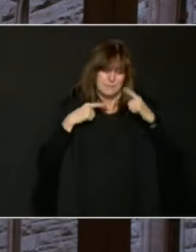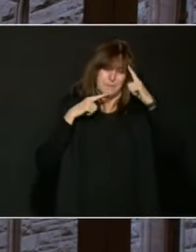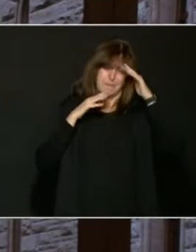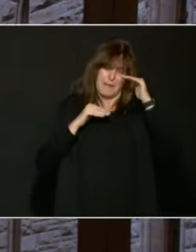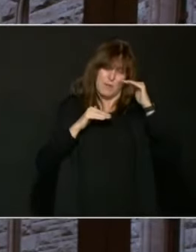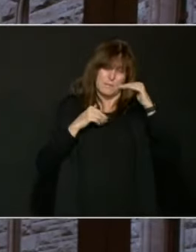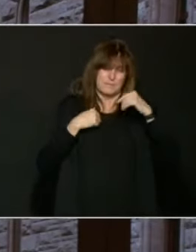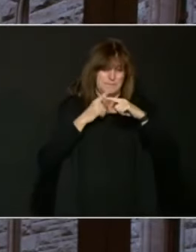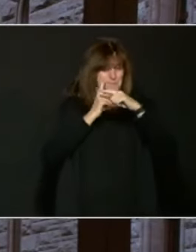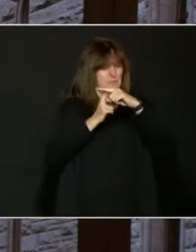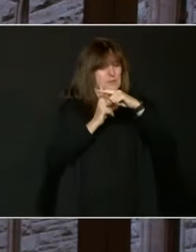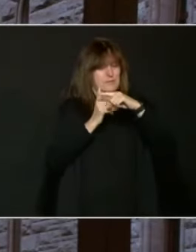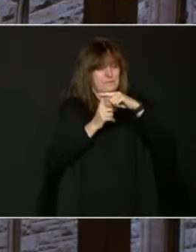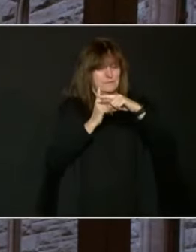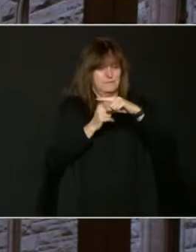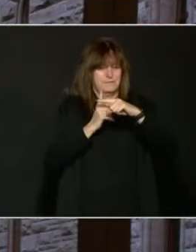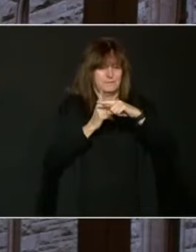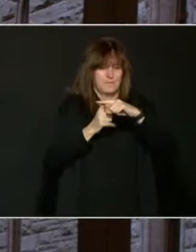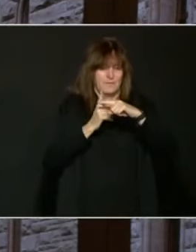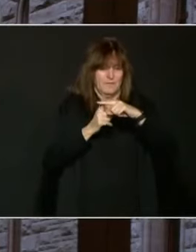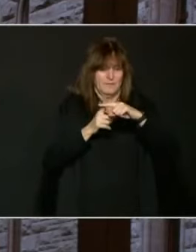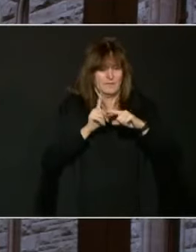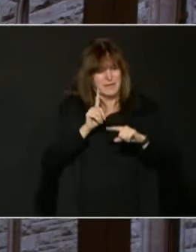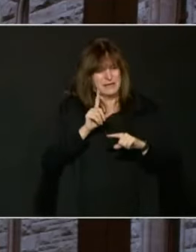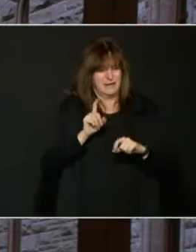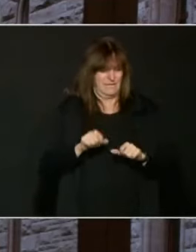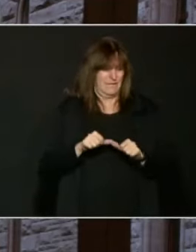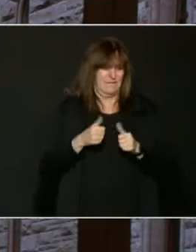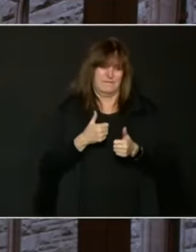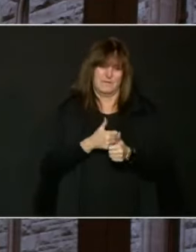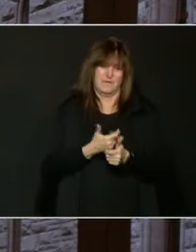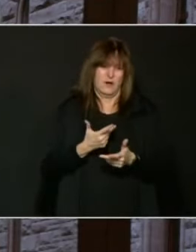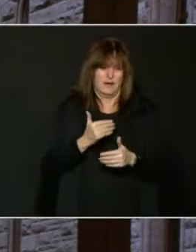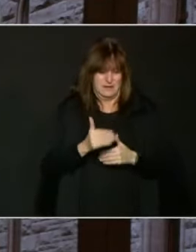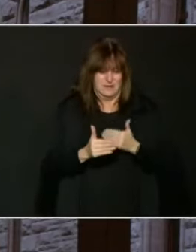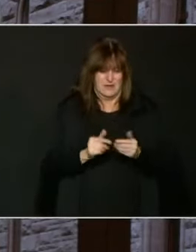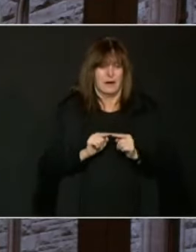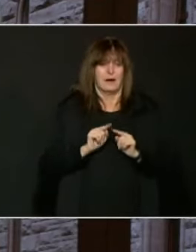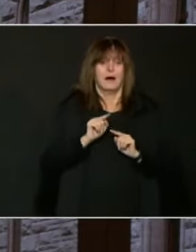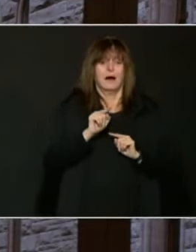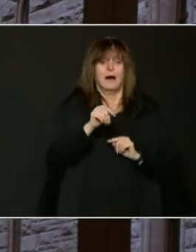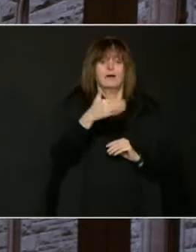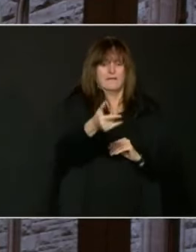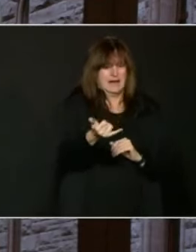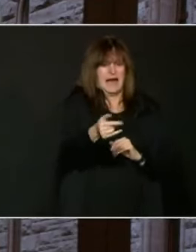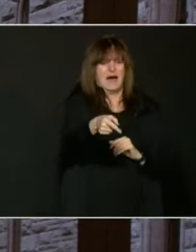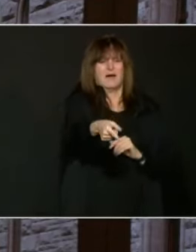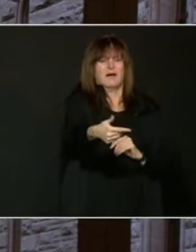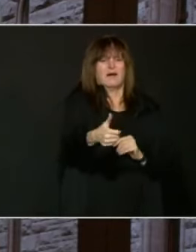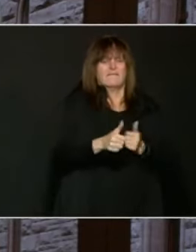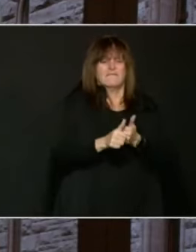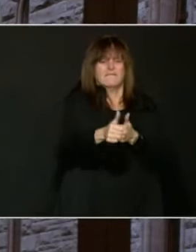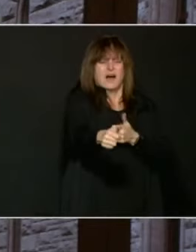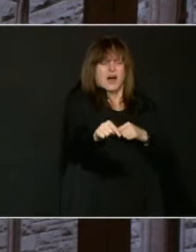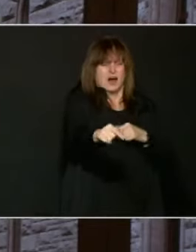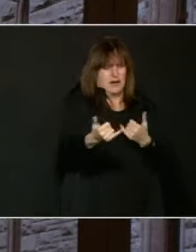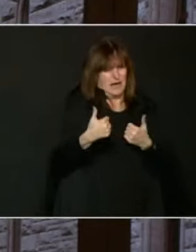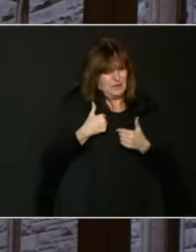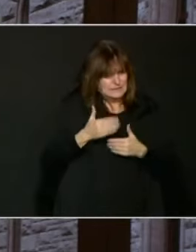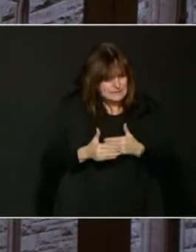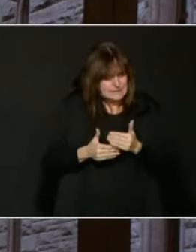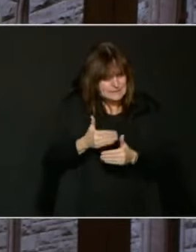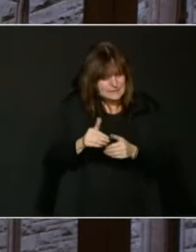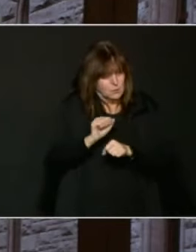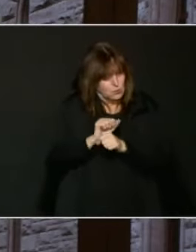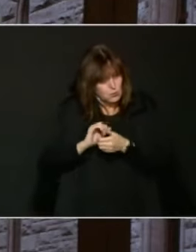to cover some territory first before we get there. And so if everybody keeps doing, that's part of this process of everybody staying